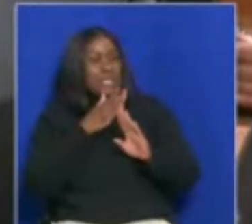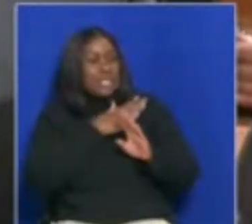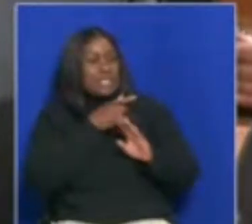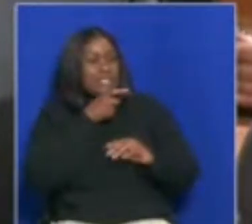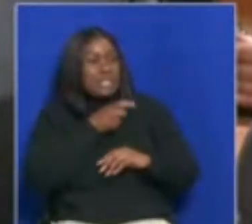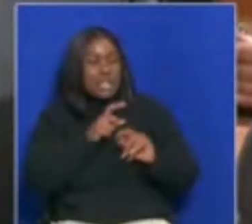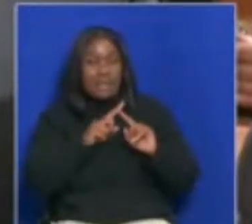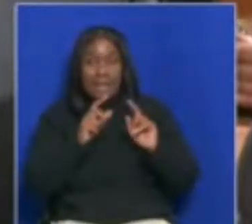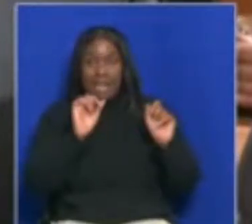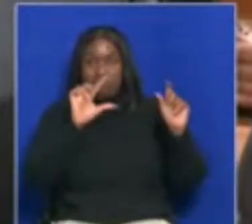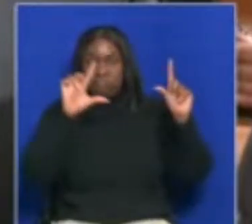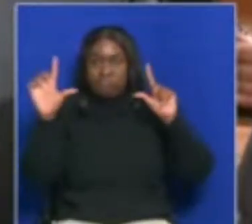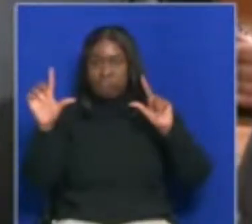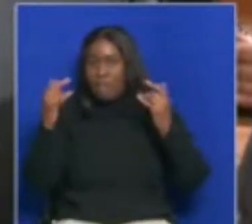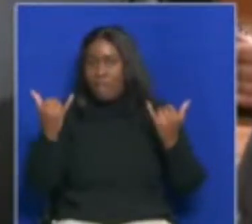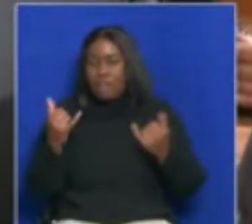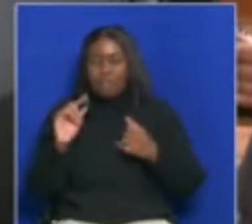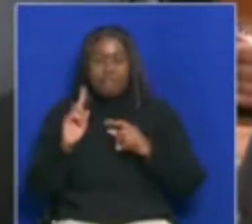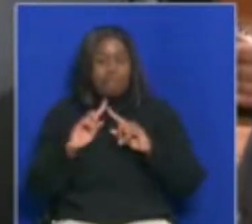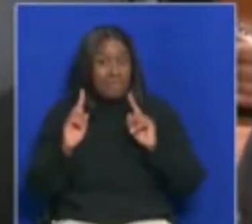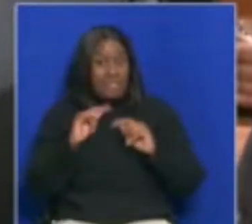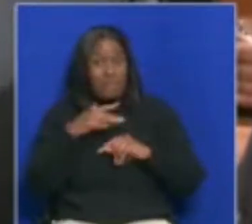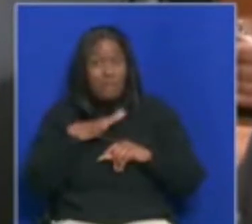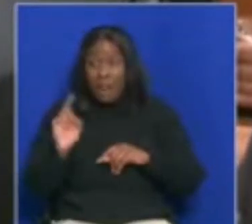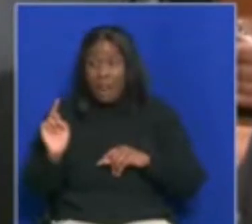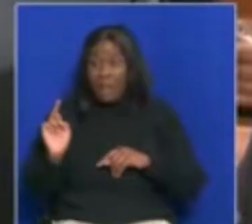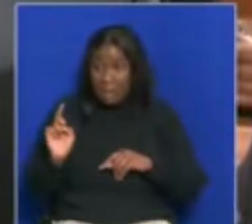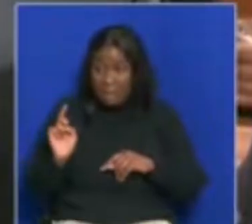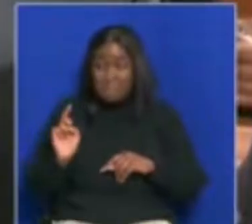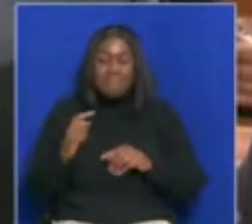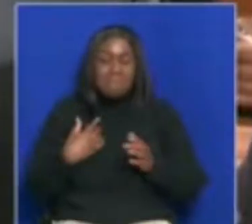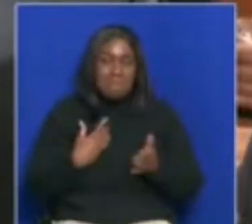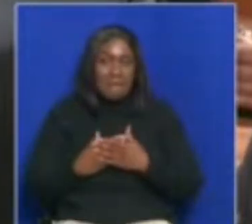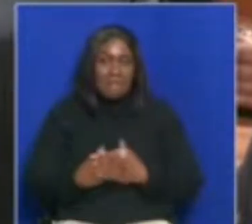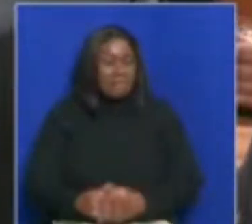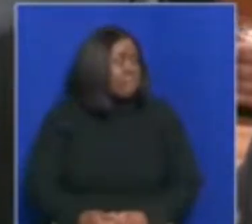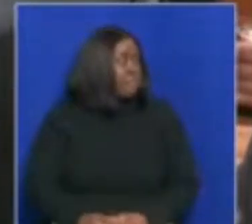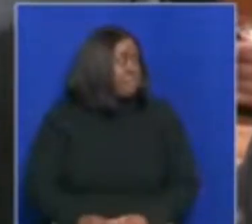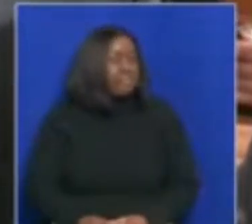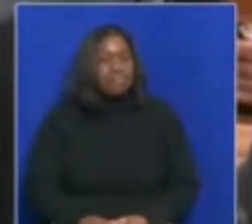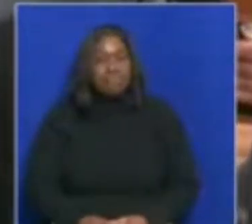to click the link, they can in due course.